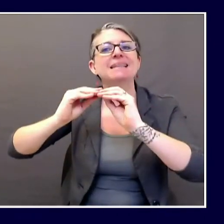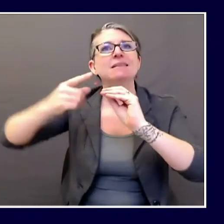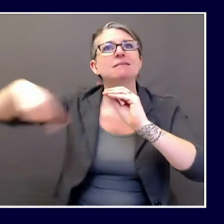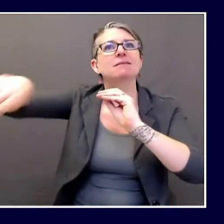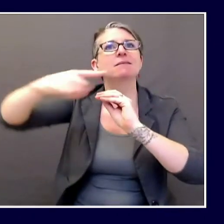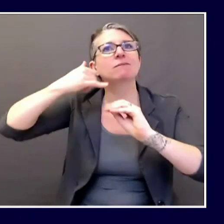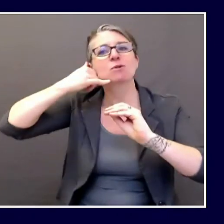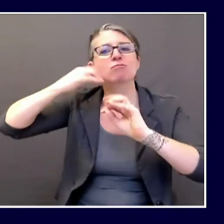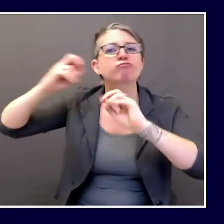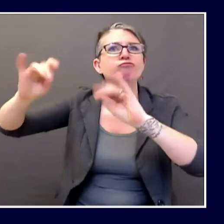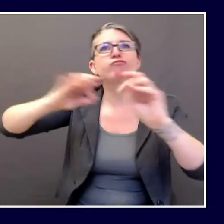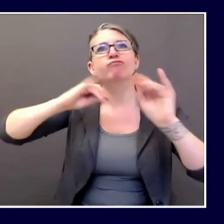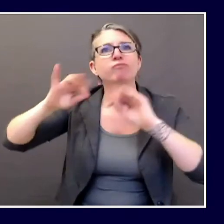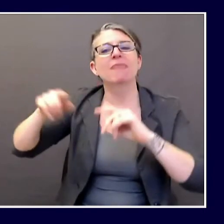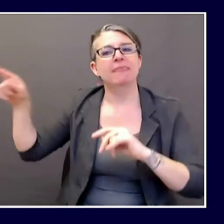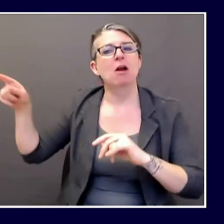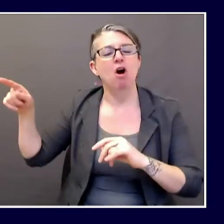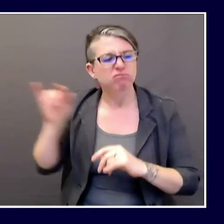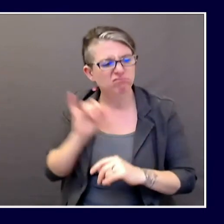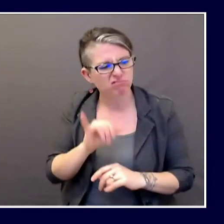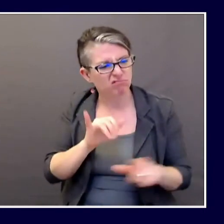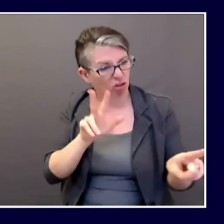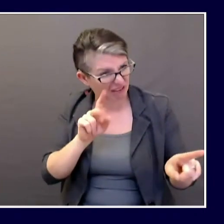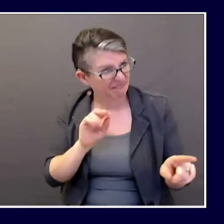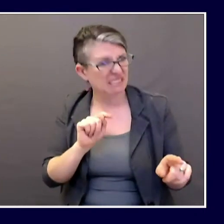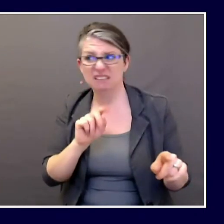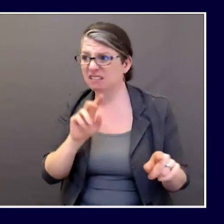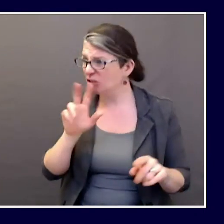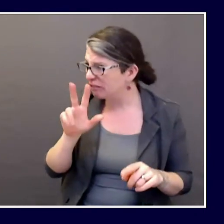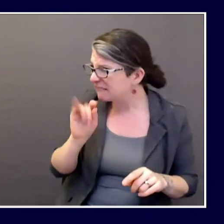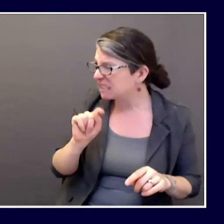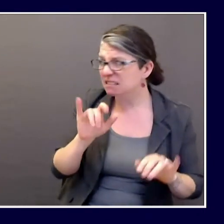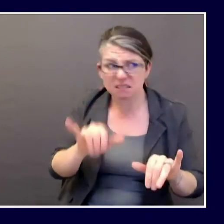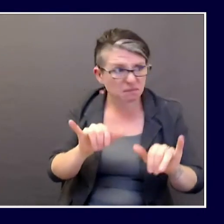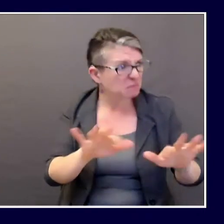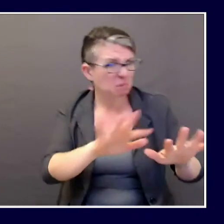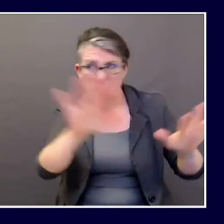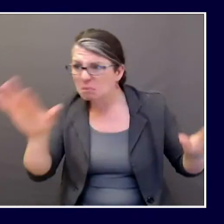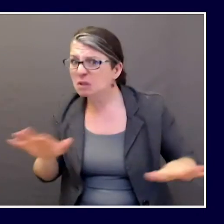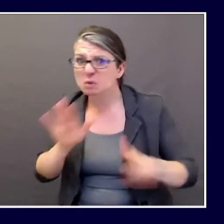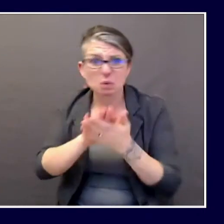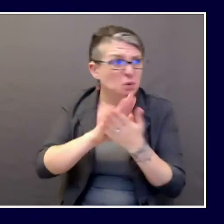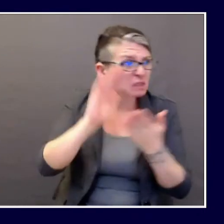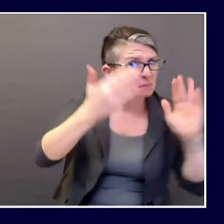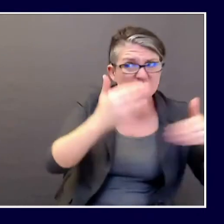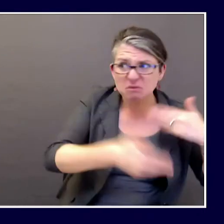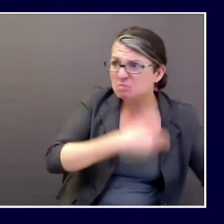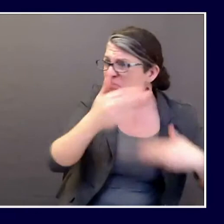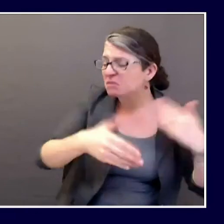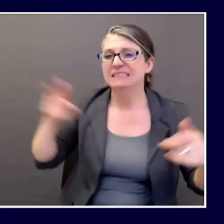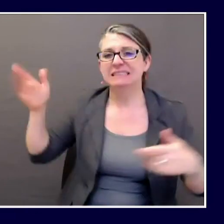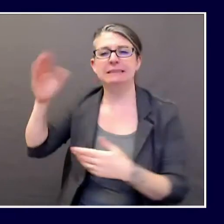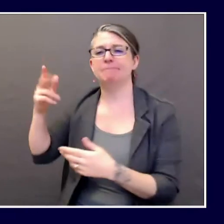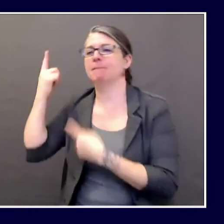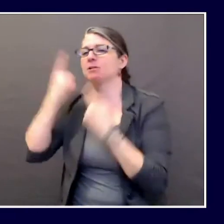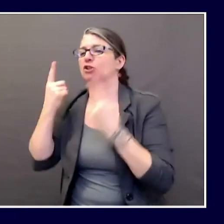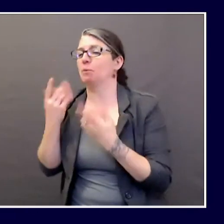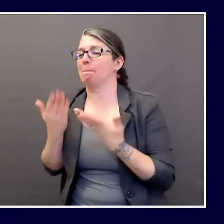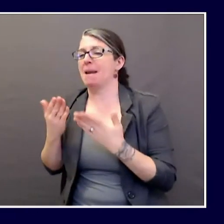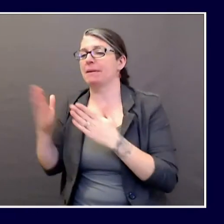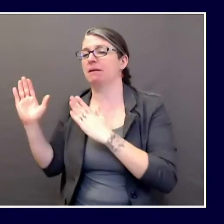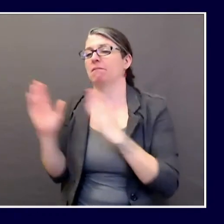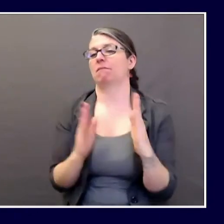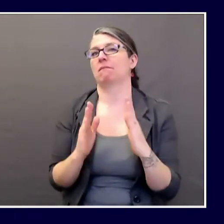going to change it. So we haven't changed our approach, and we think that approach is one that is appropriately balanced safety, seeing very little